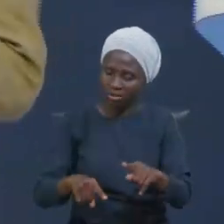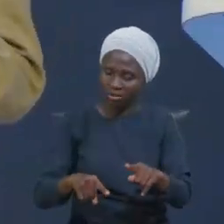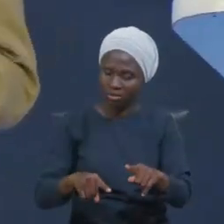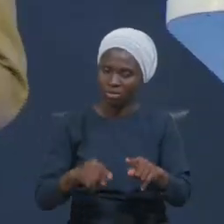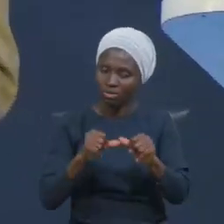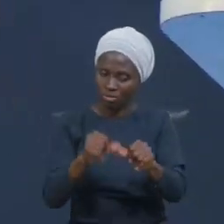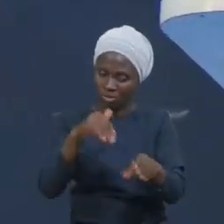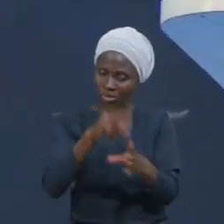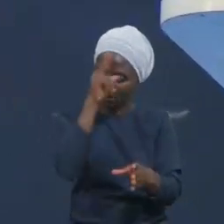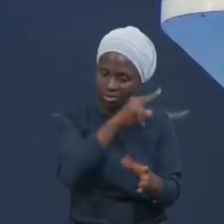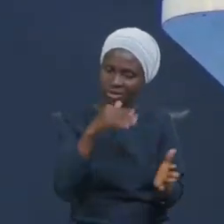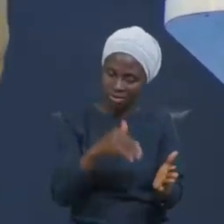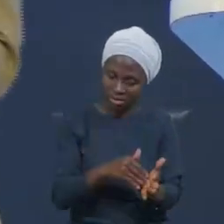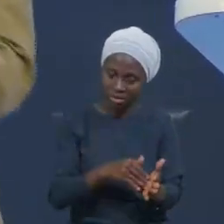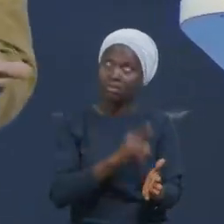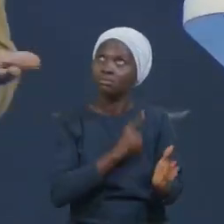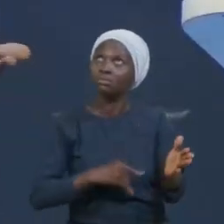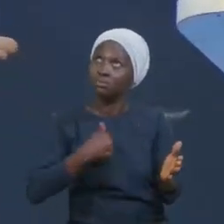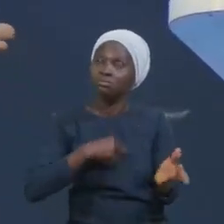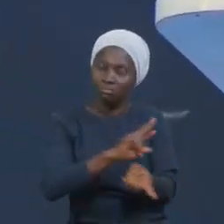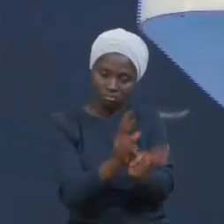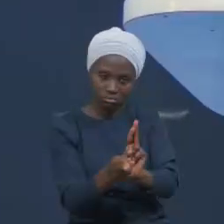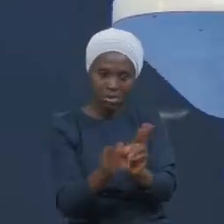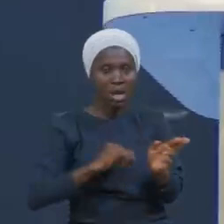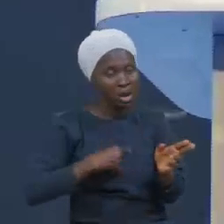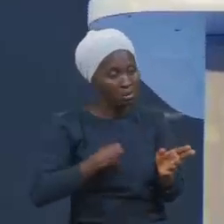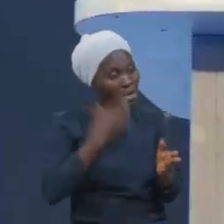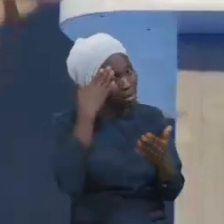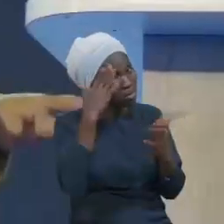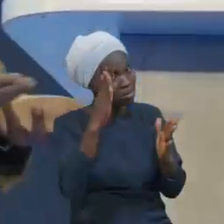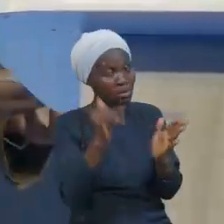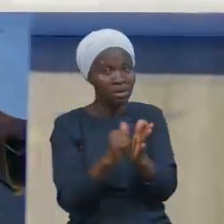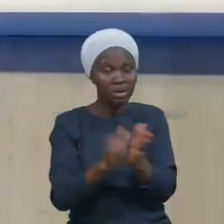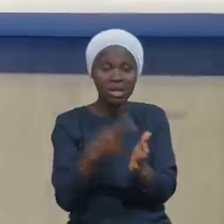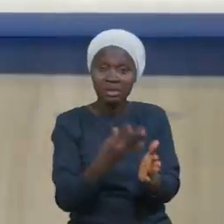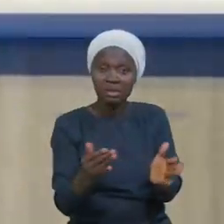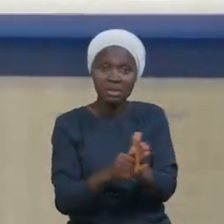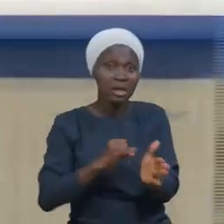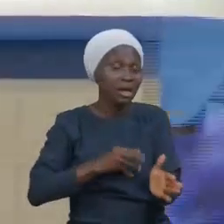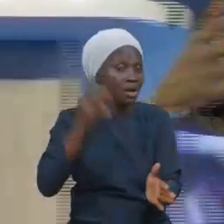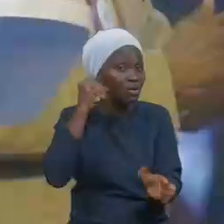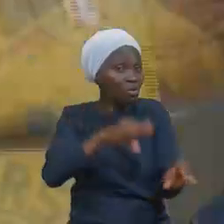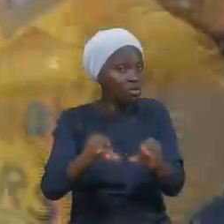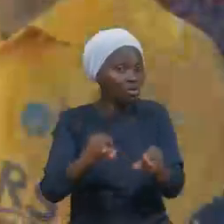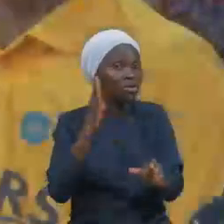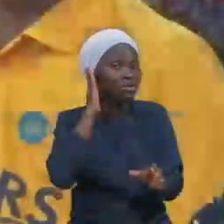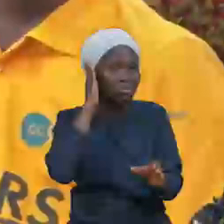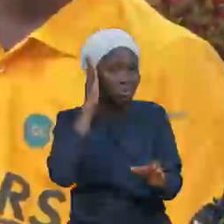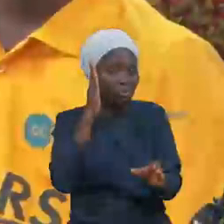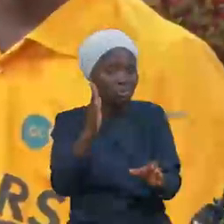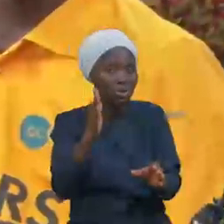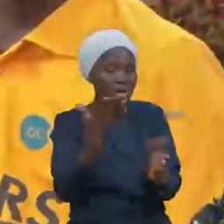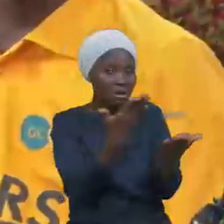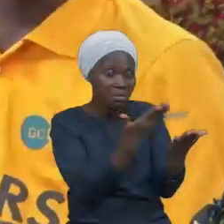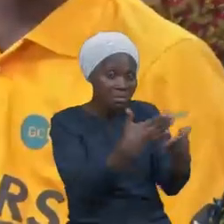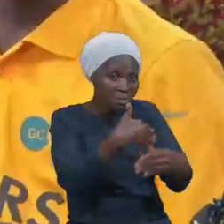anymore. Lord, I repent. I didn't know that the things I was doing will cause